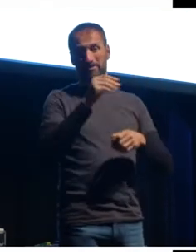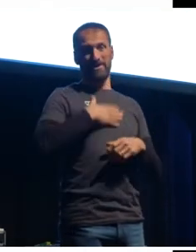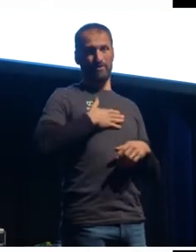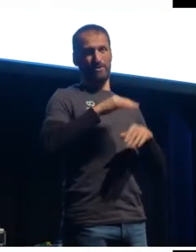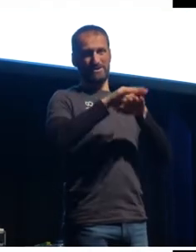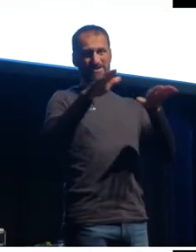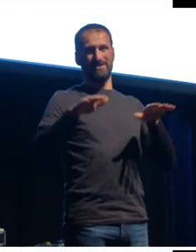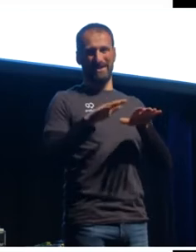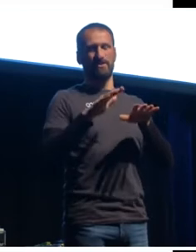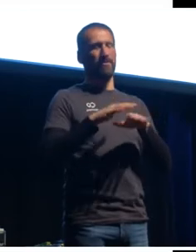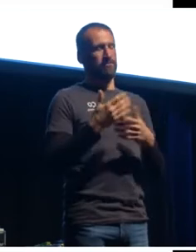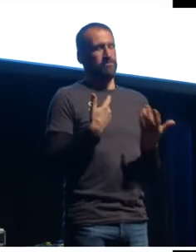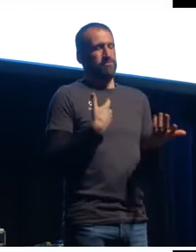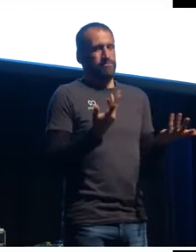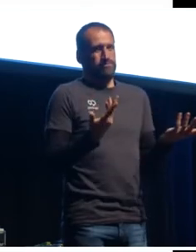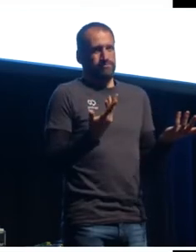we needed to make some changes to that. And